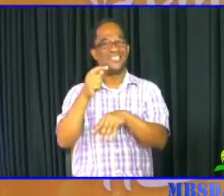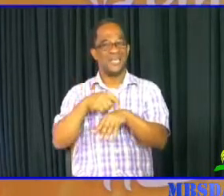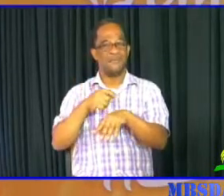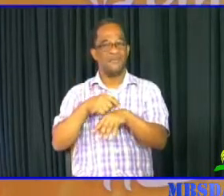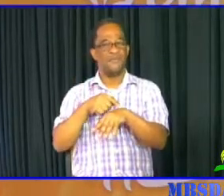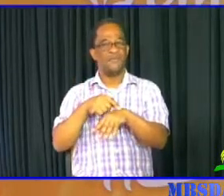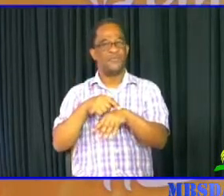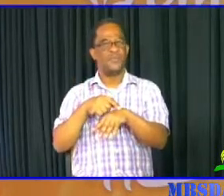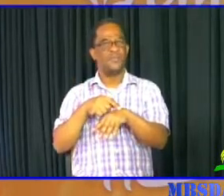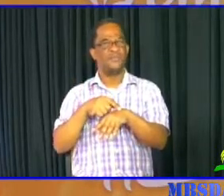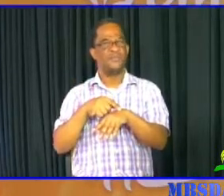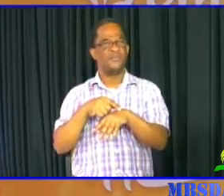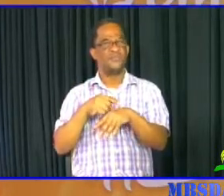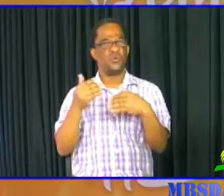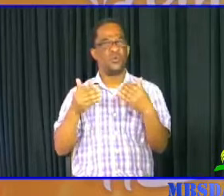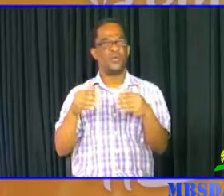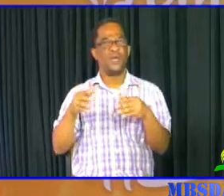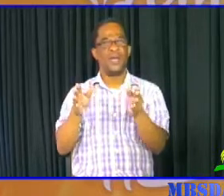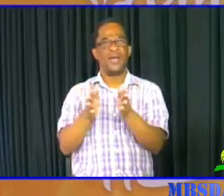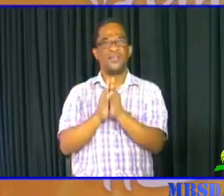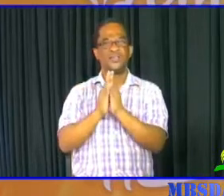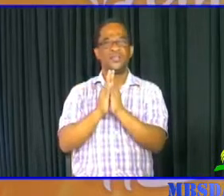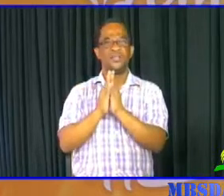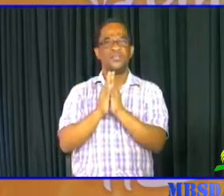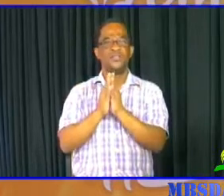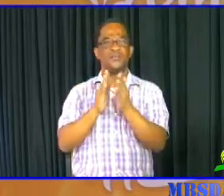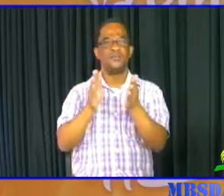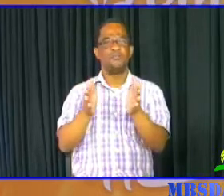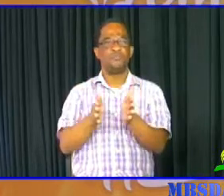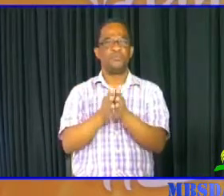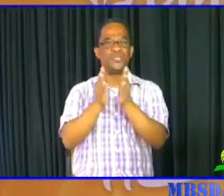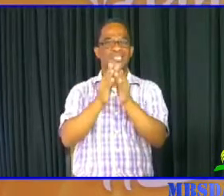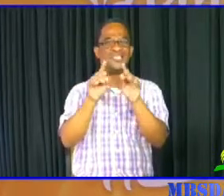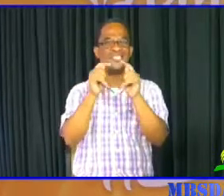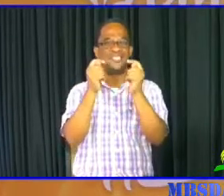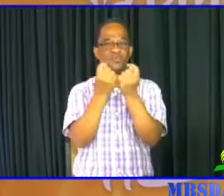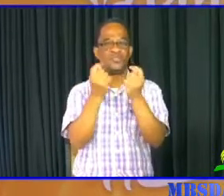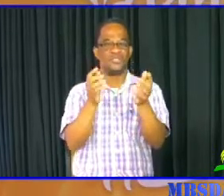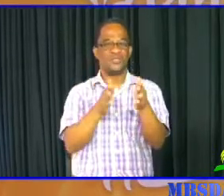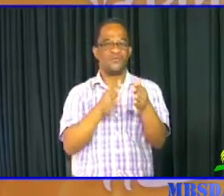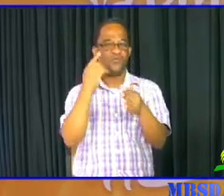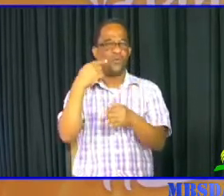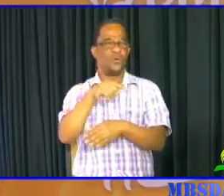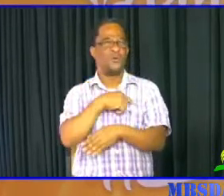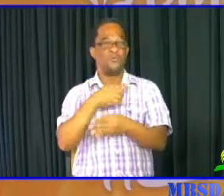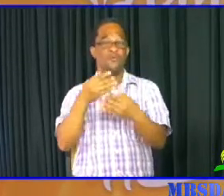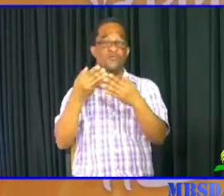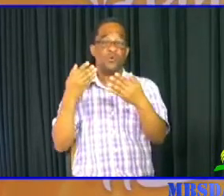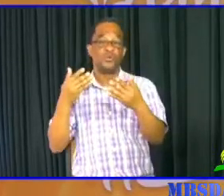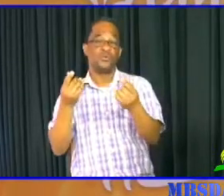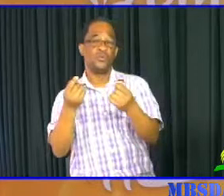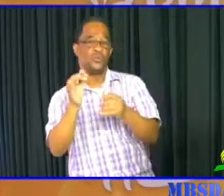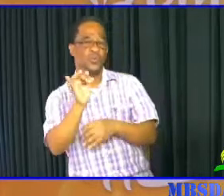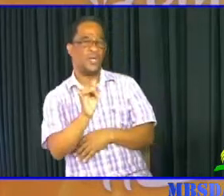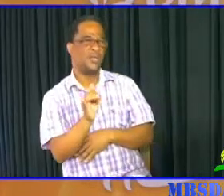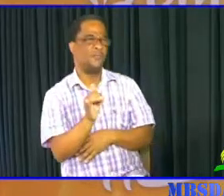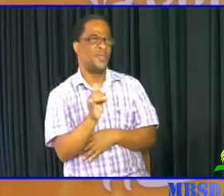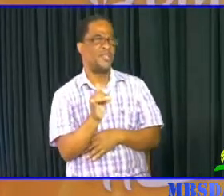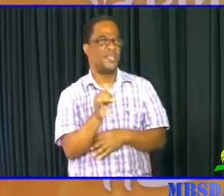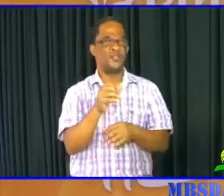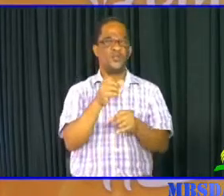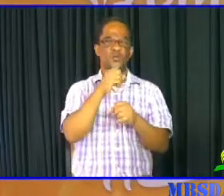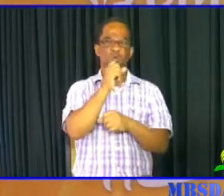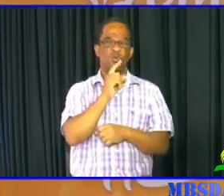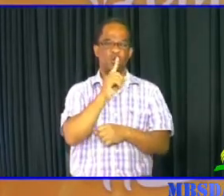to the Osana praise as they do for us our theme song. But just before we get there, I want to ensure